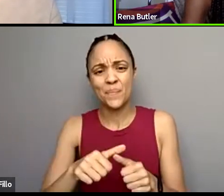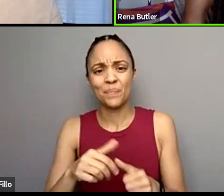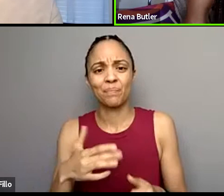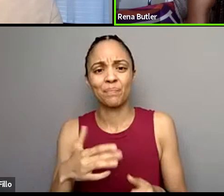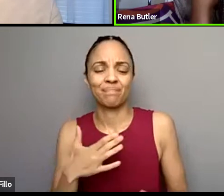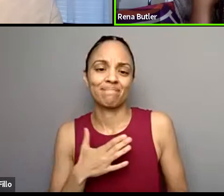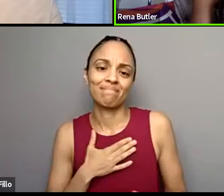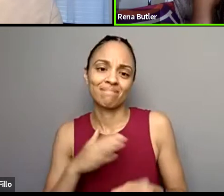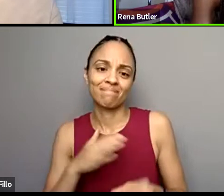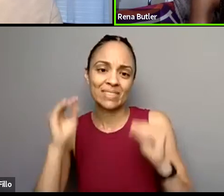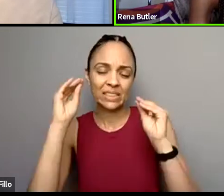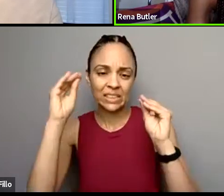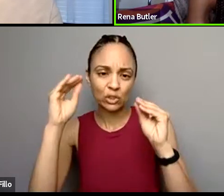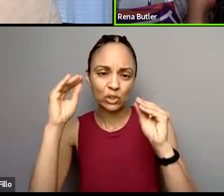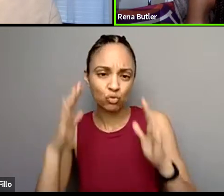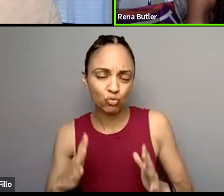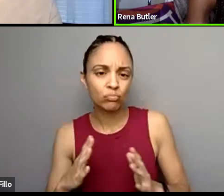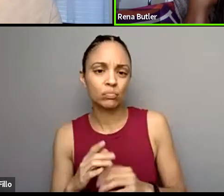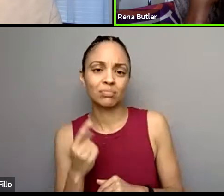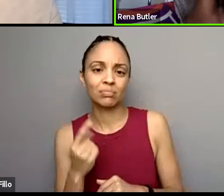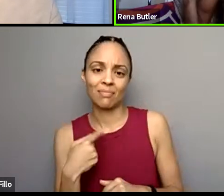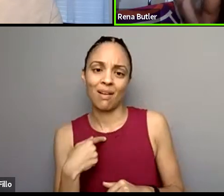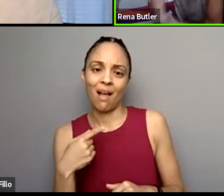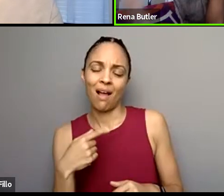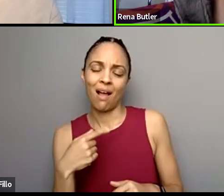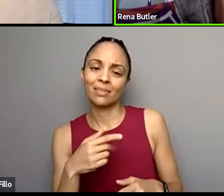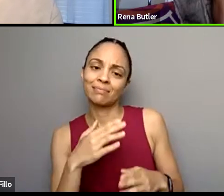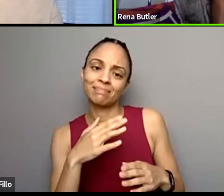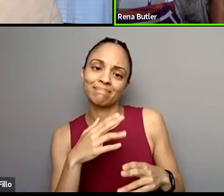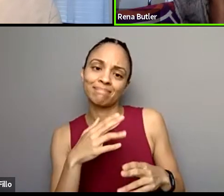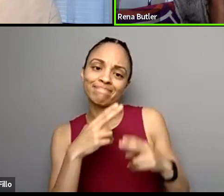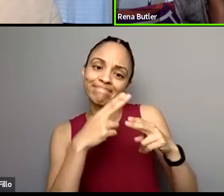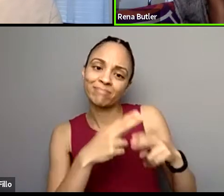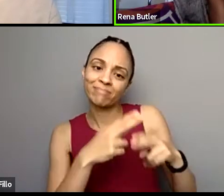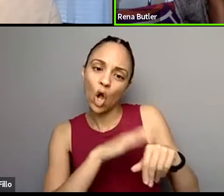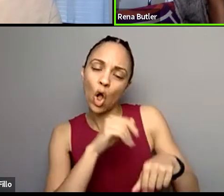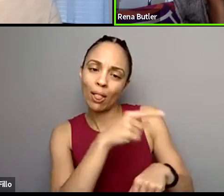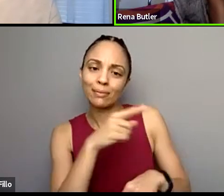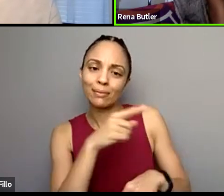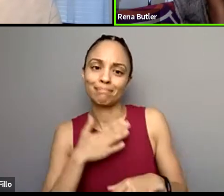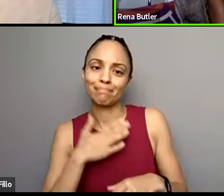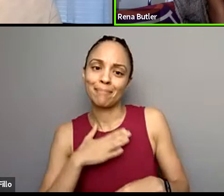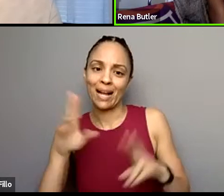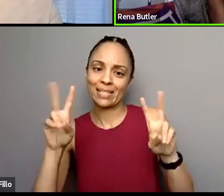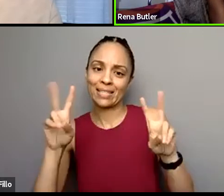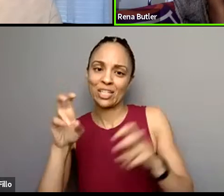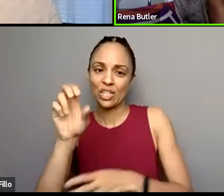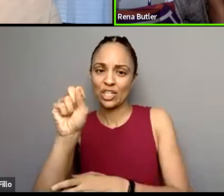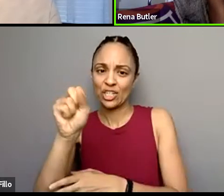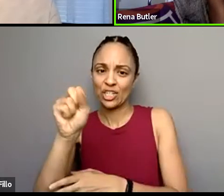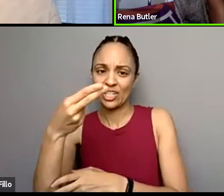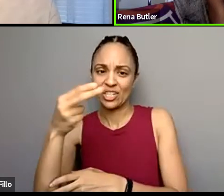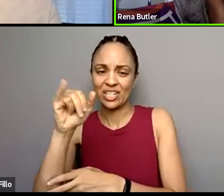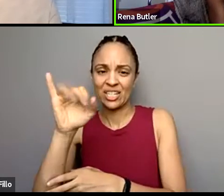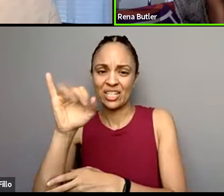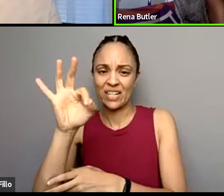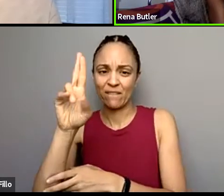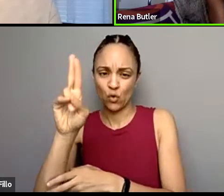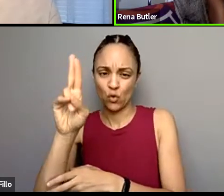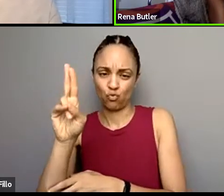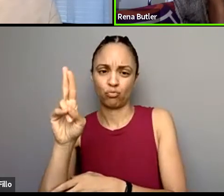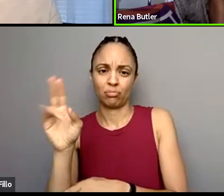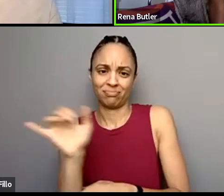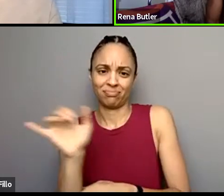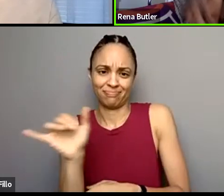so insightful. In the worlds he creates on stage and still edgy and... Not